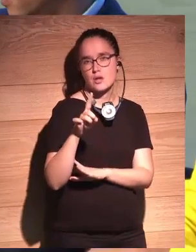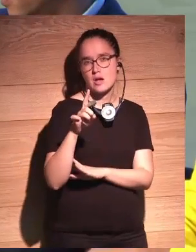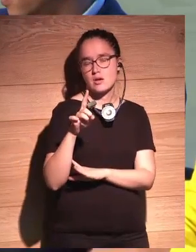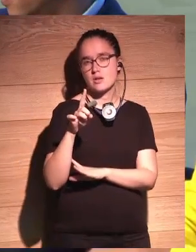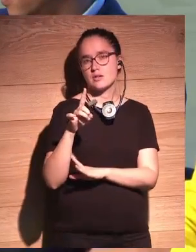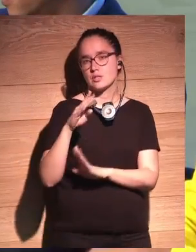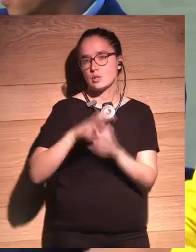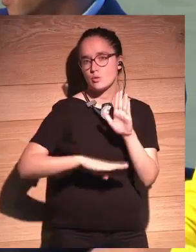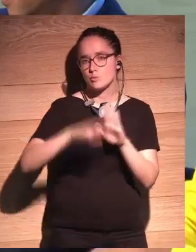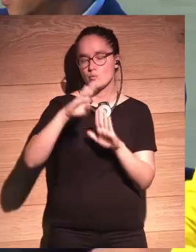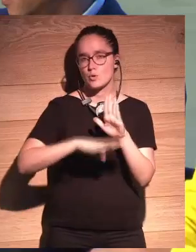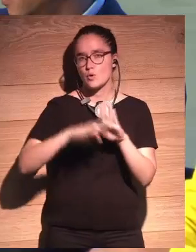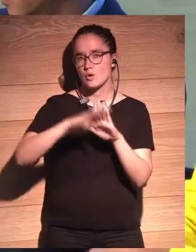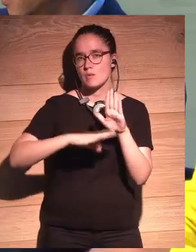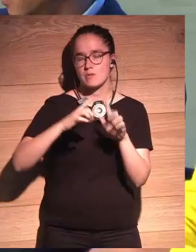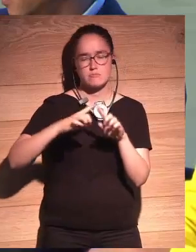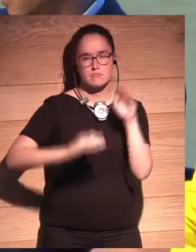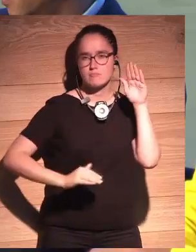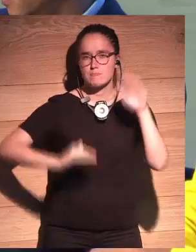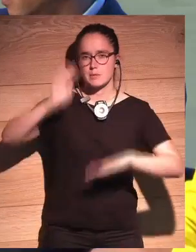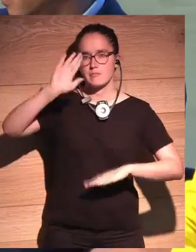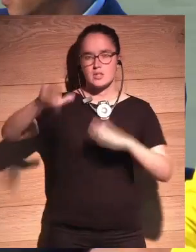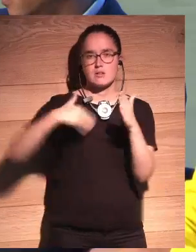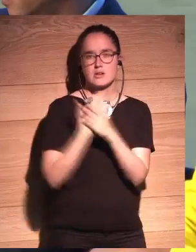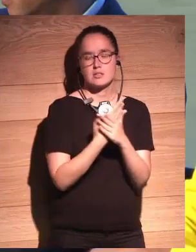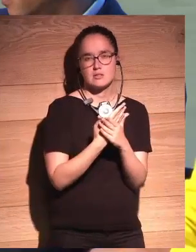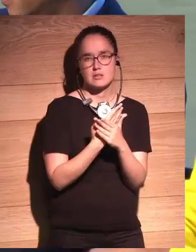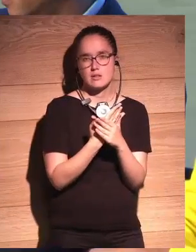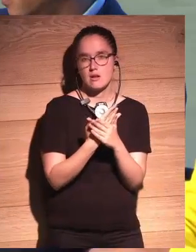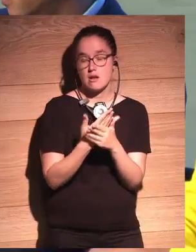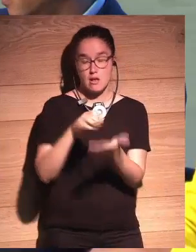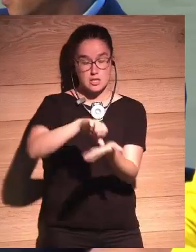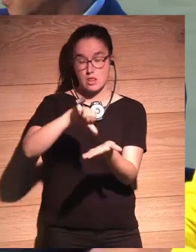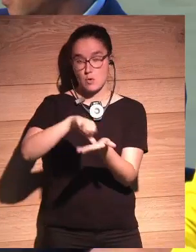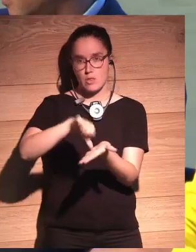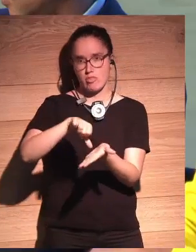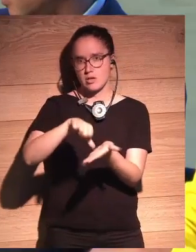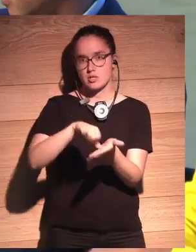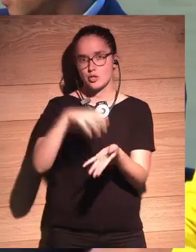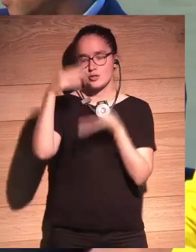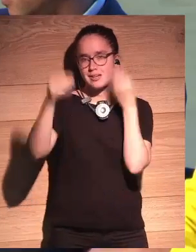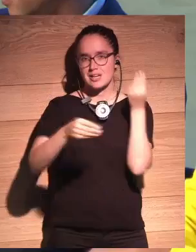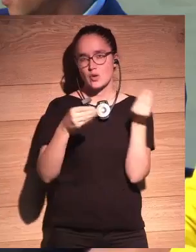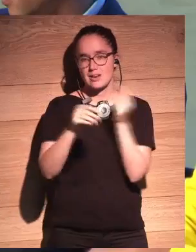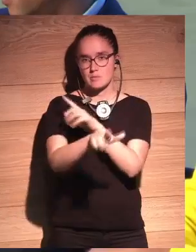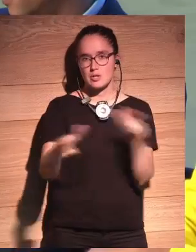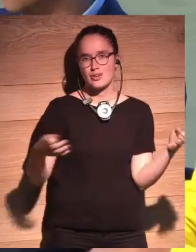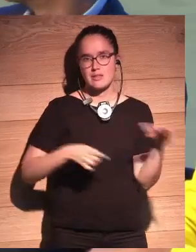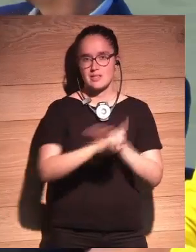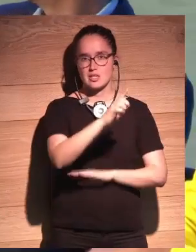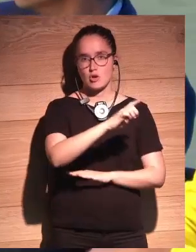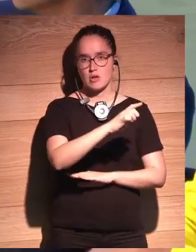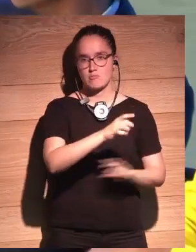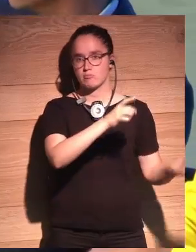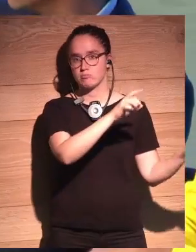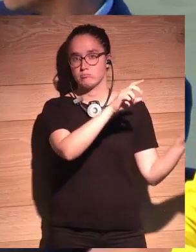citizens or the people to use and to go into. But I also believe that people do it on their own and personal initiatives. That's fine. I just